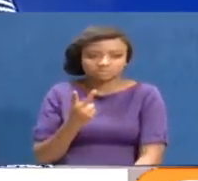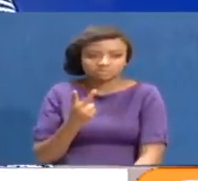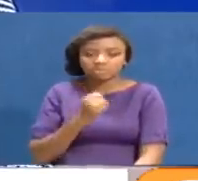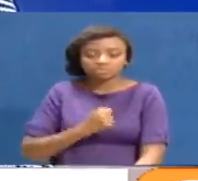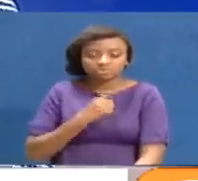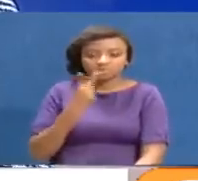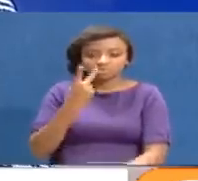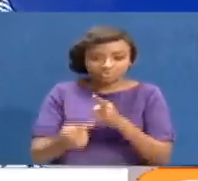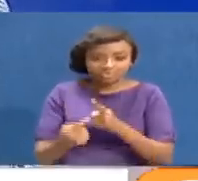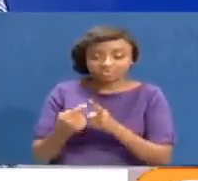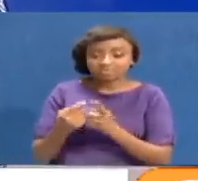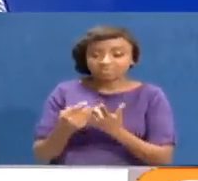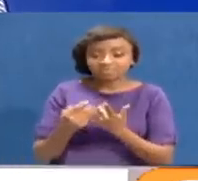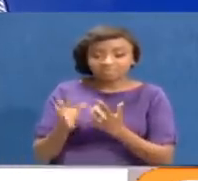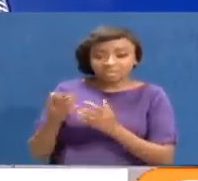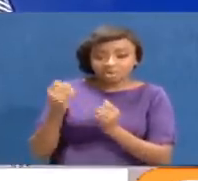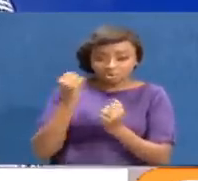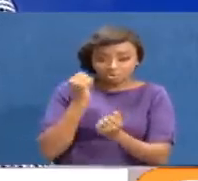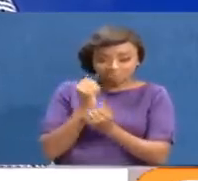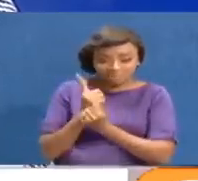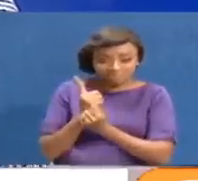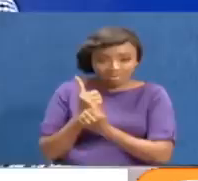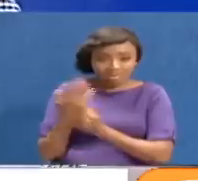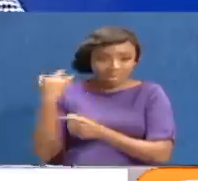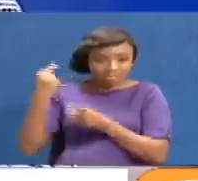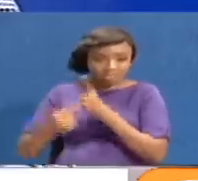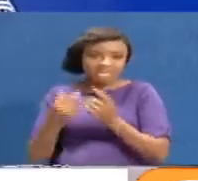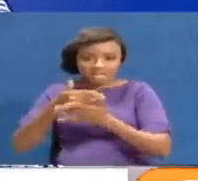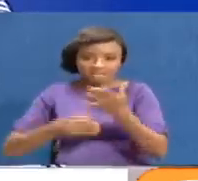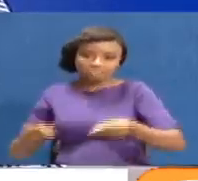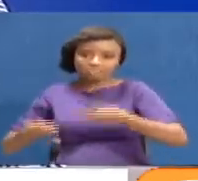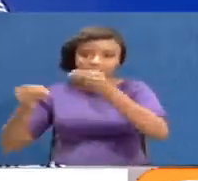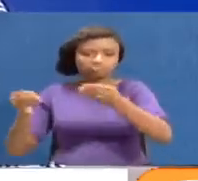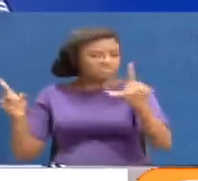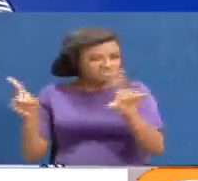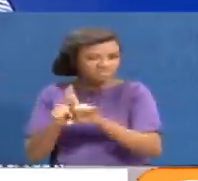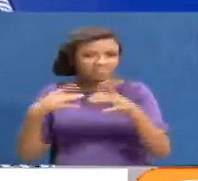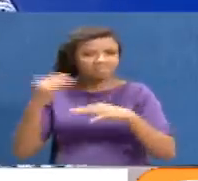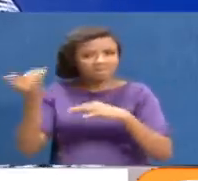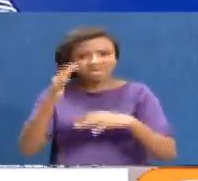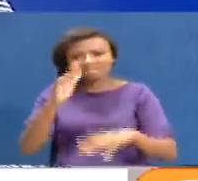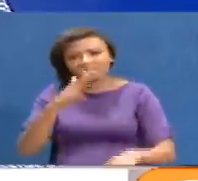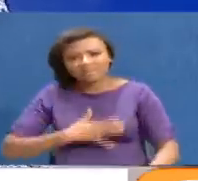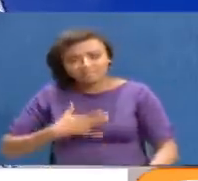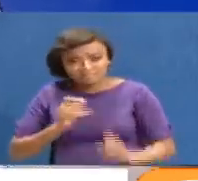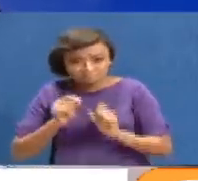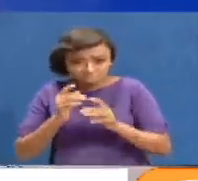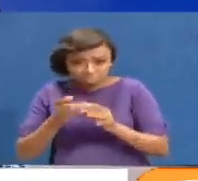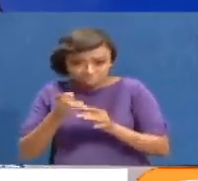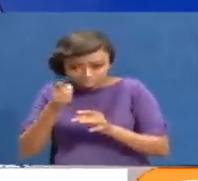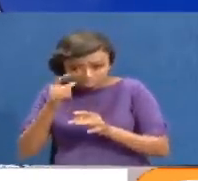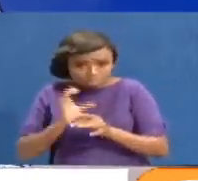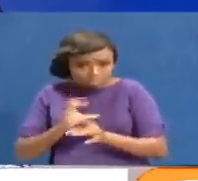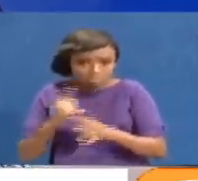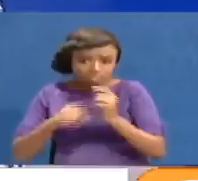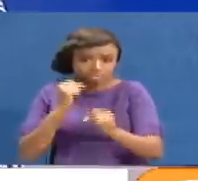November last year, a report was presented. Yeah. And the same request were made. Can we extend the term of